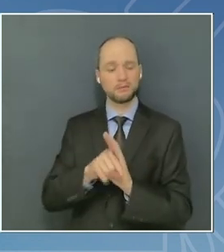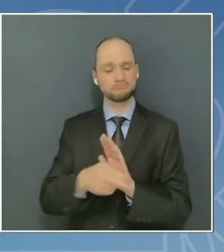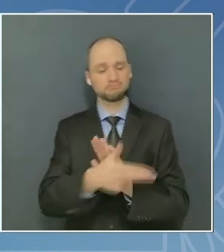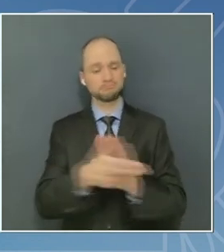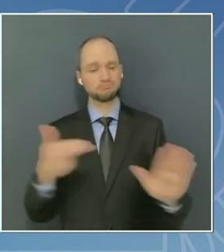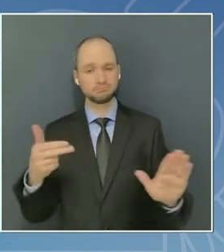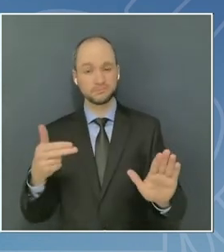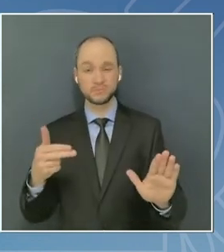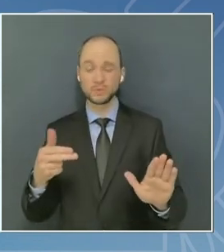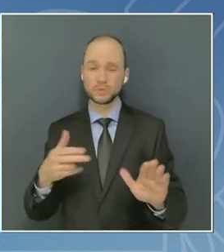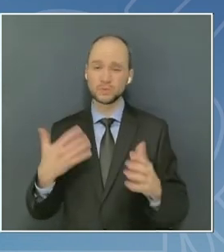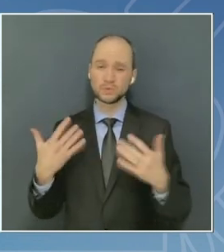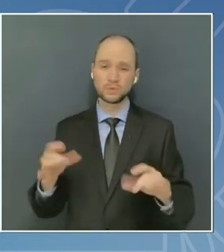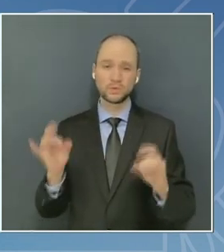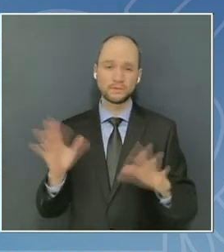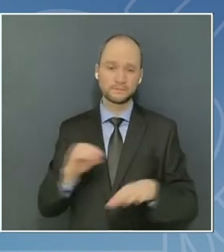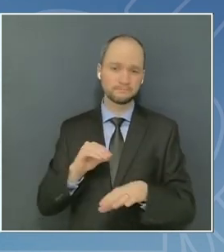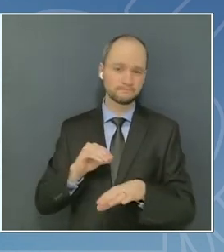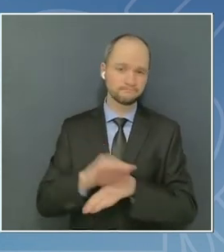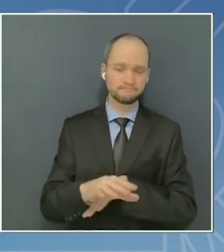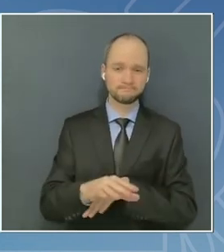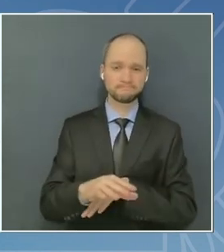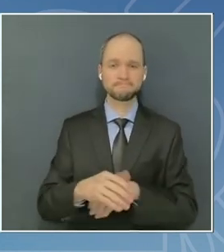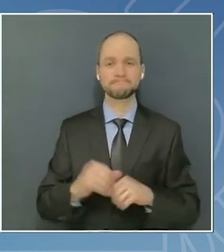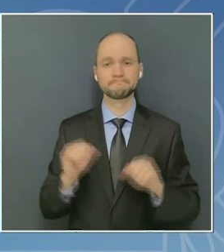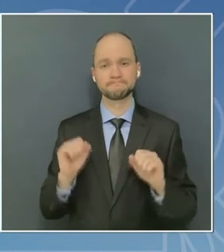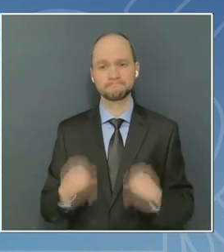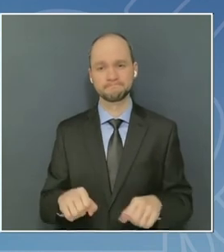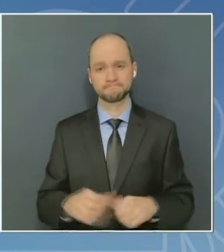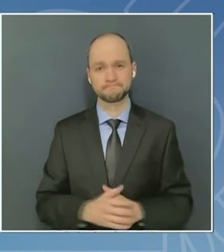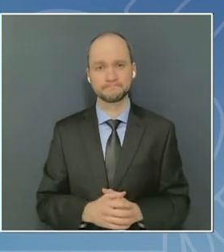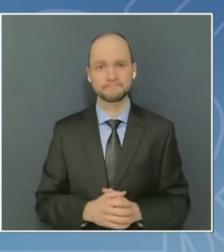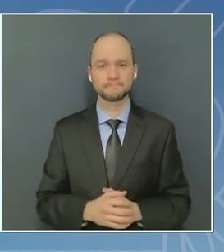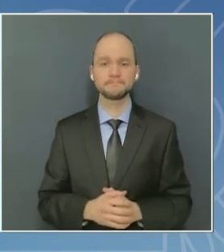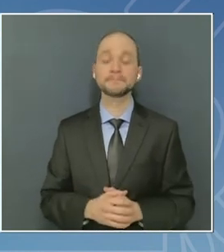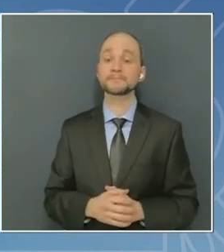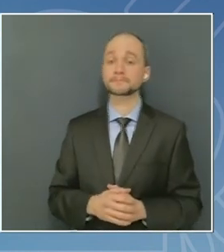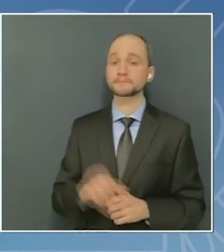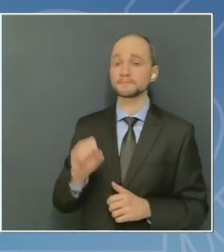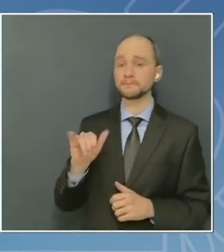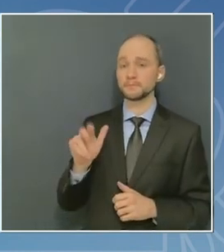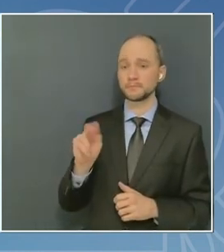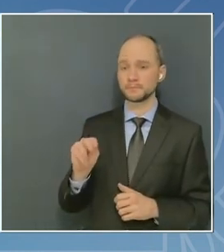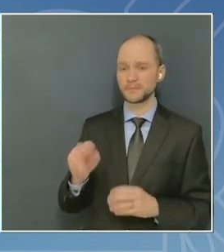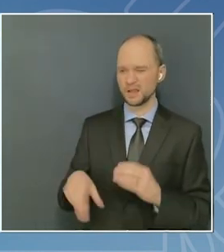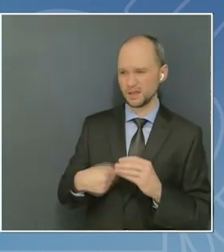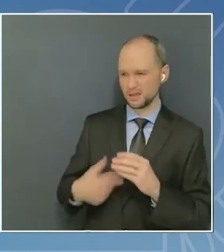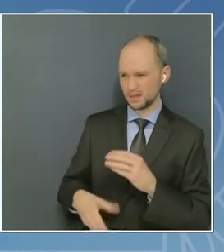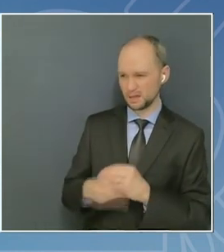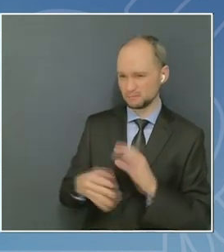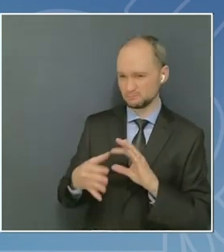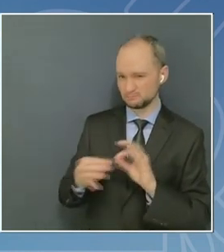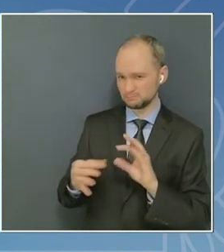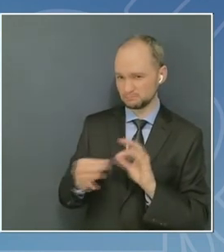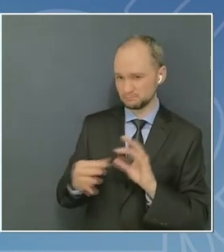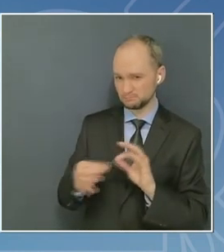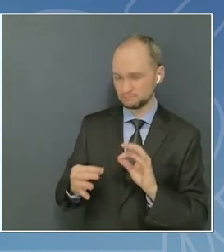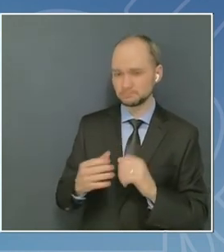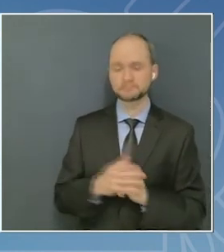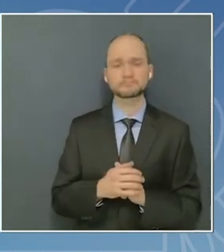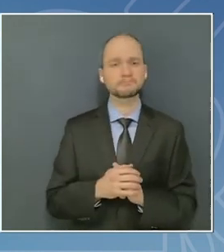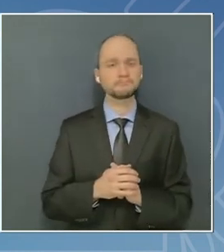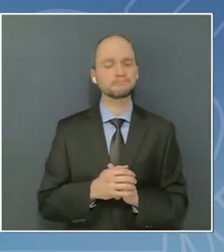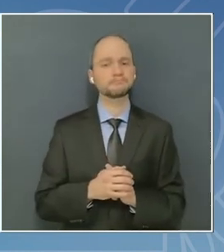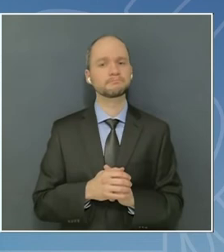I would like to add, Richard, I used my